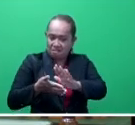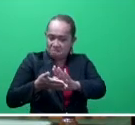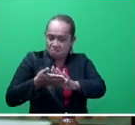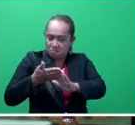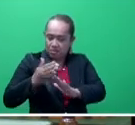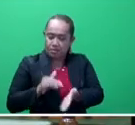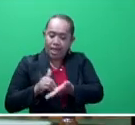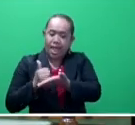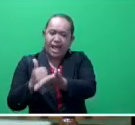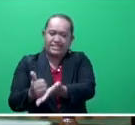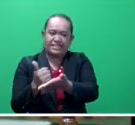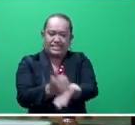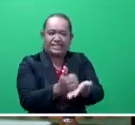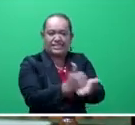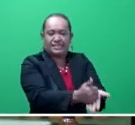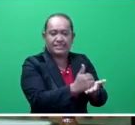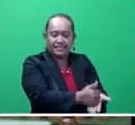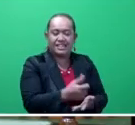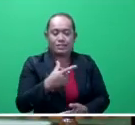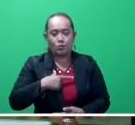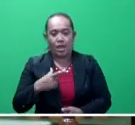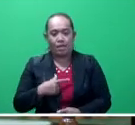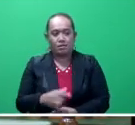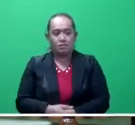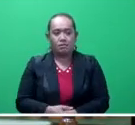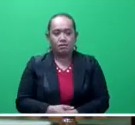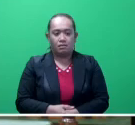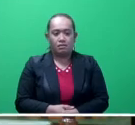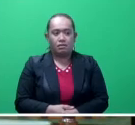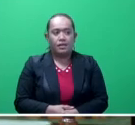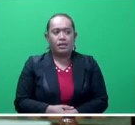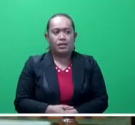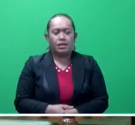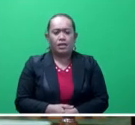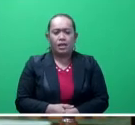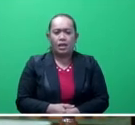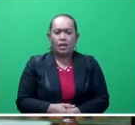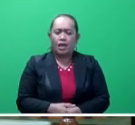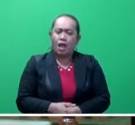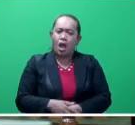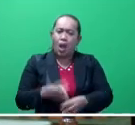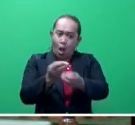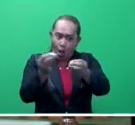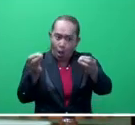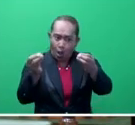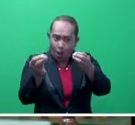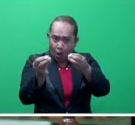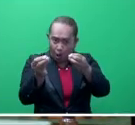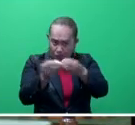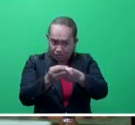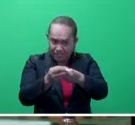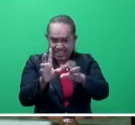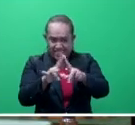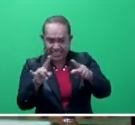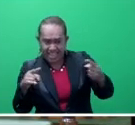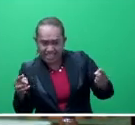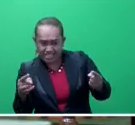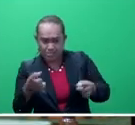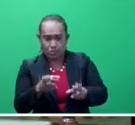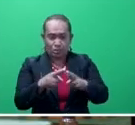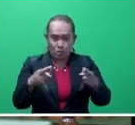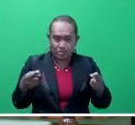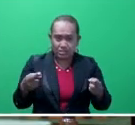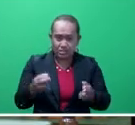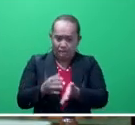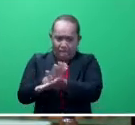deployed carefully, so we did not empty the government's coffers in a matter of weeks or months. We acted prudently because we did not know